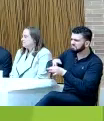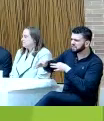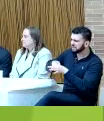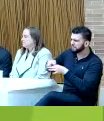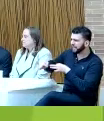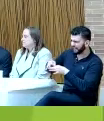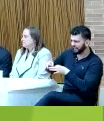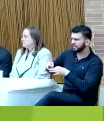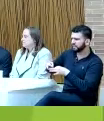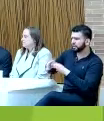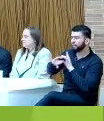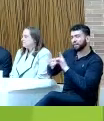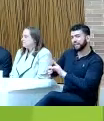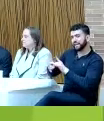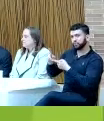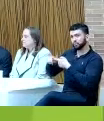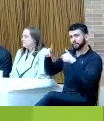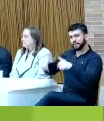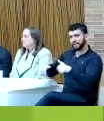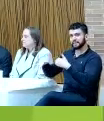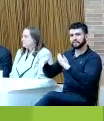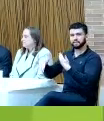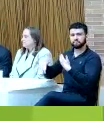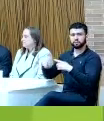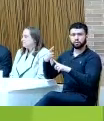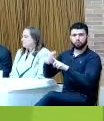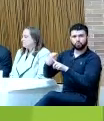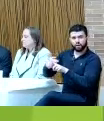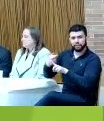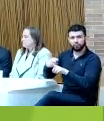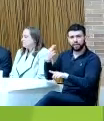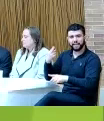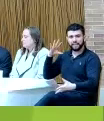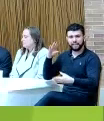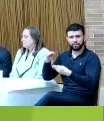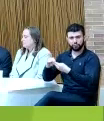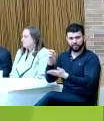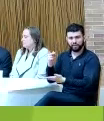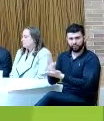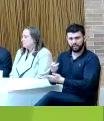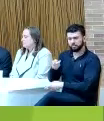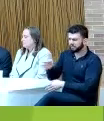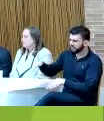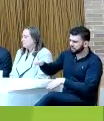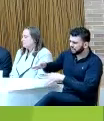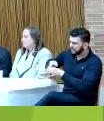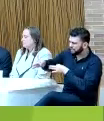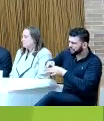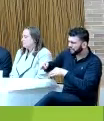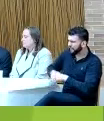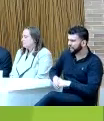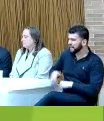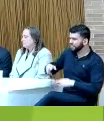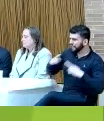pertains to the insistence with um the rental history version ification the broker tried to explain that the complainant had been